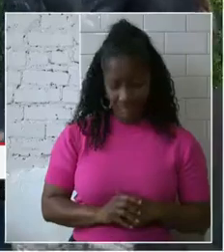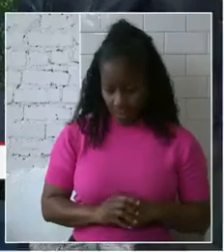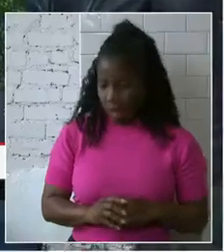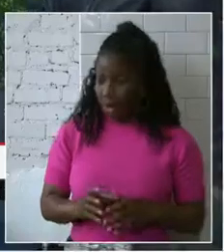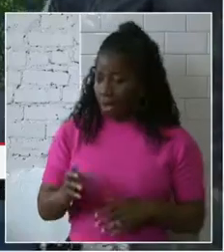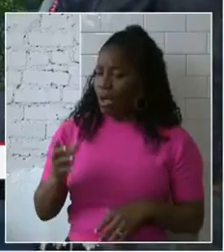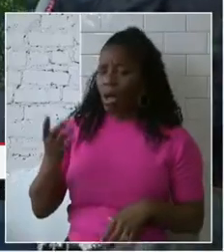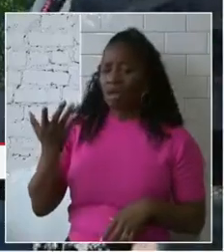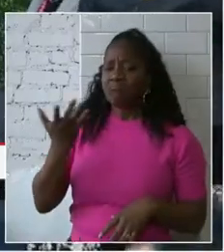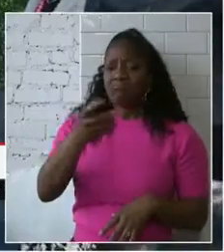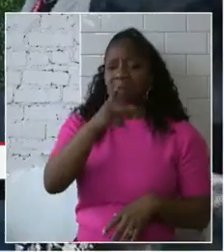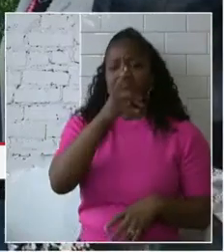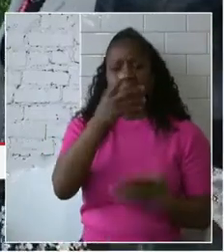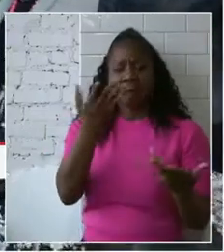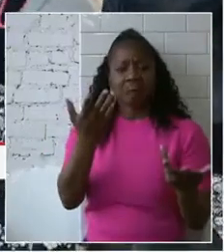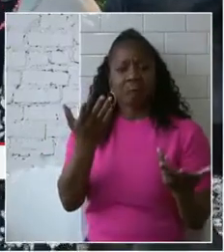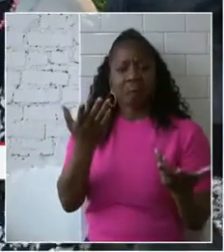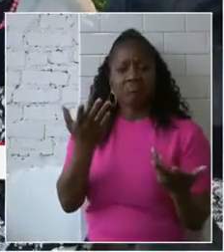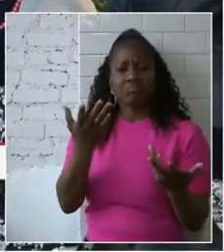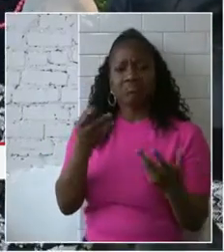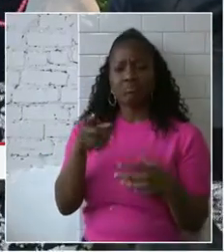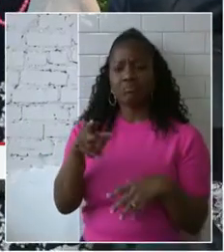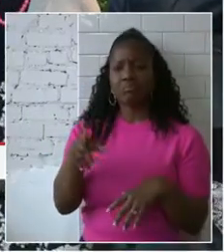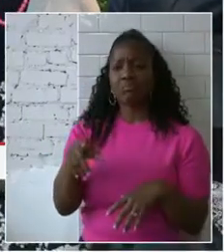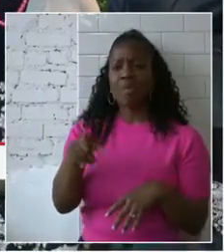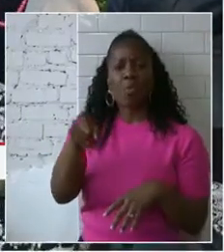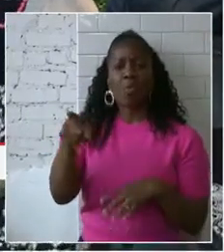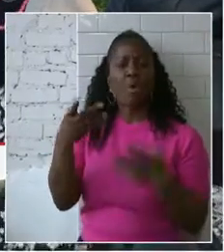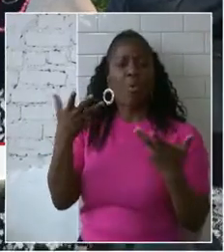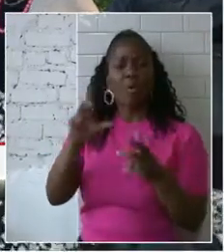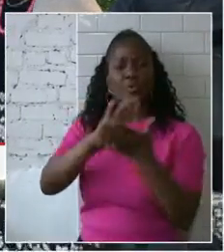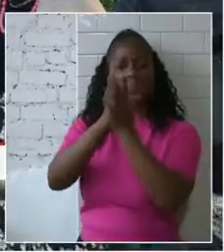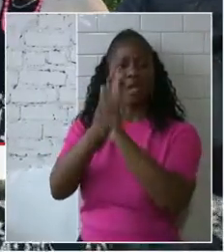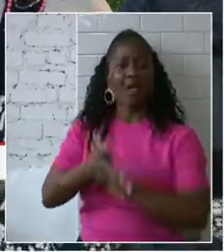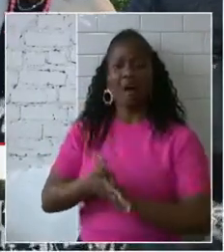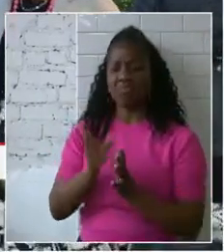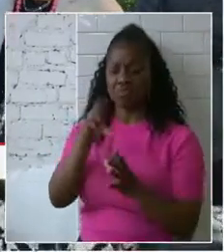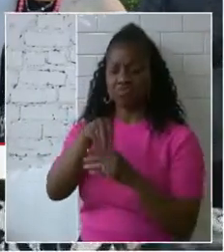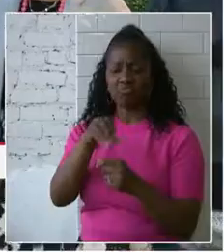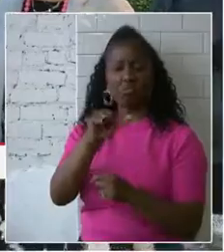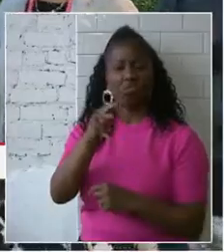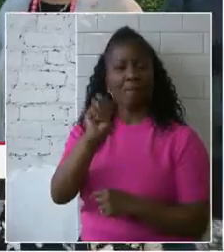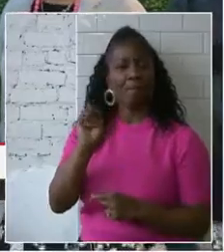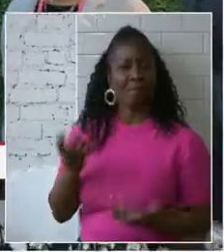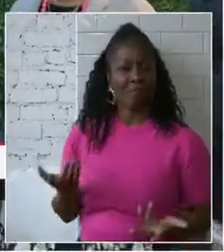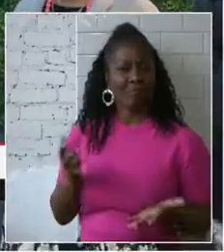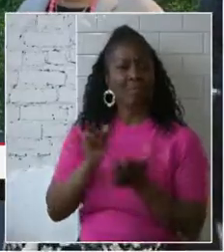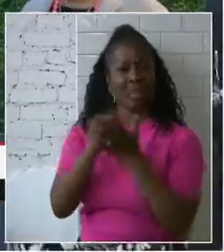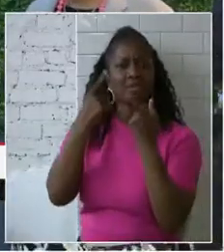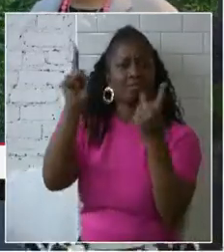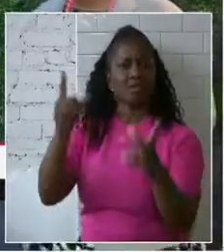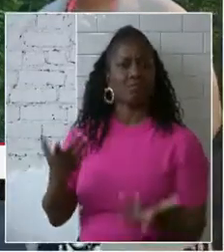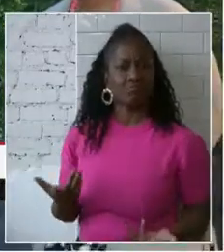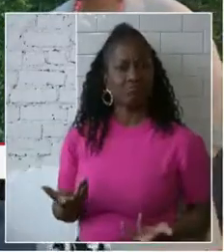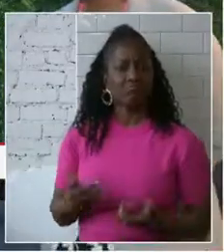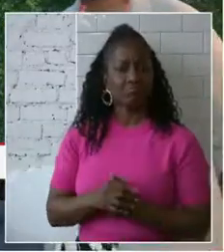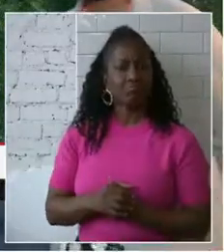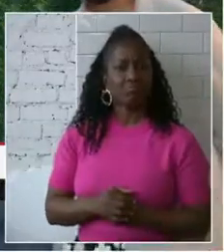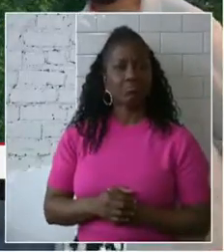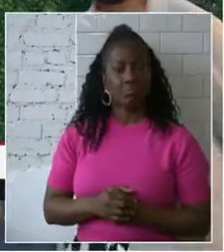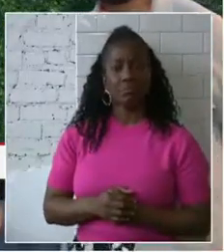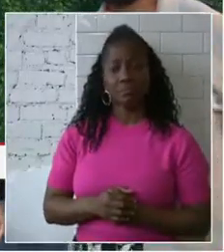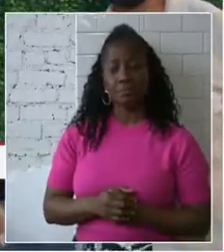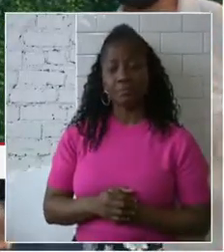Well, ultimately, we don't want them to either be a perpetrator or a victim of violence. So that is success. There are a